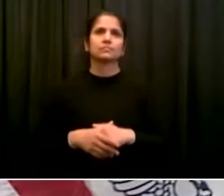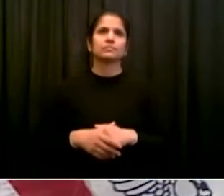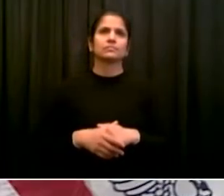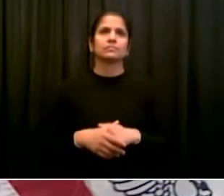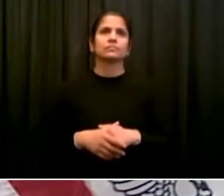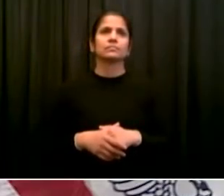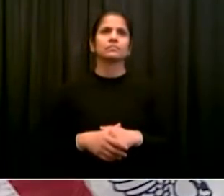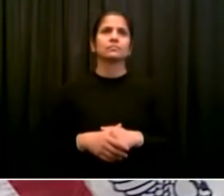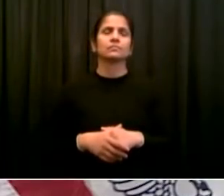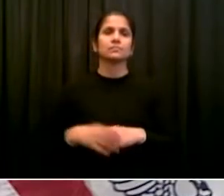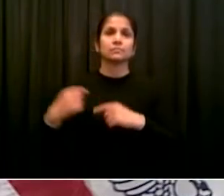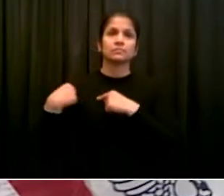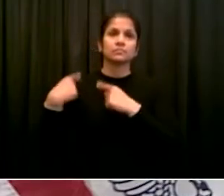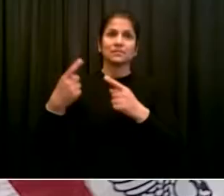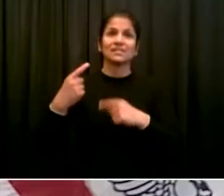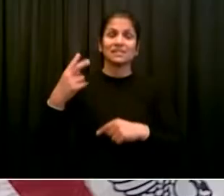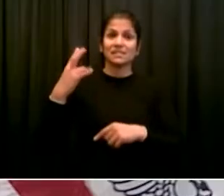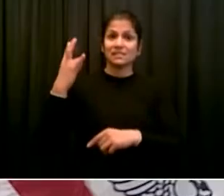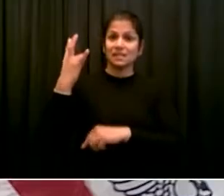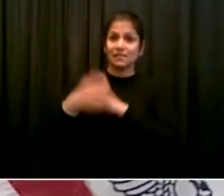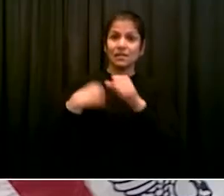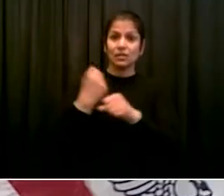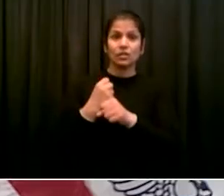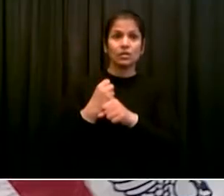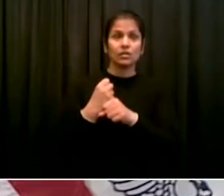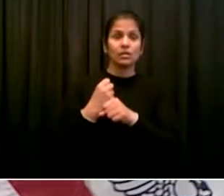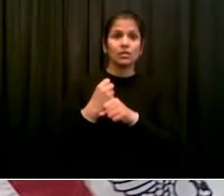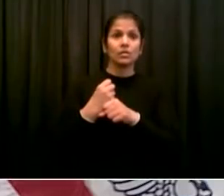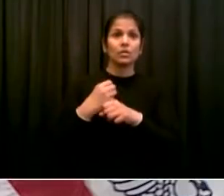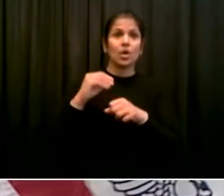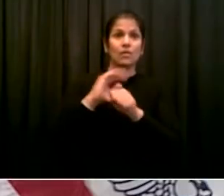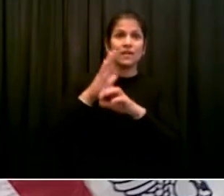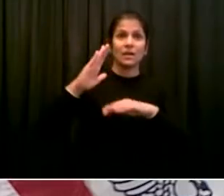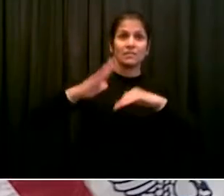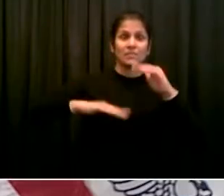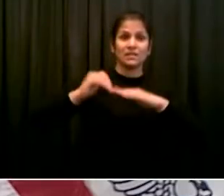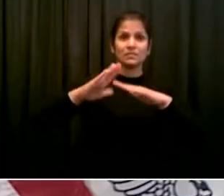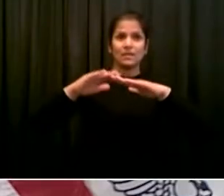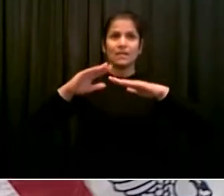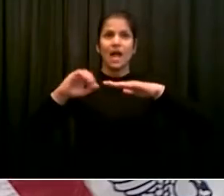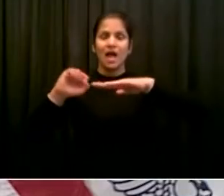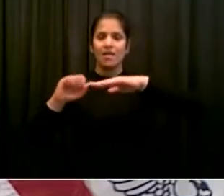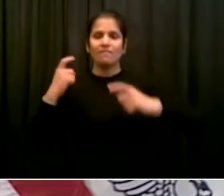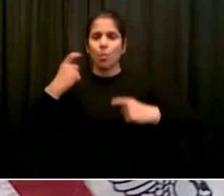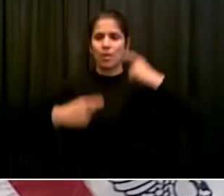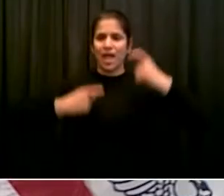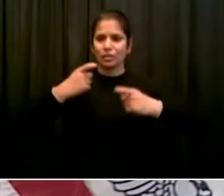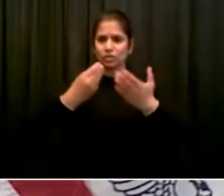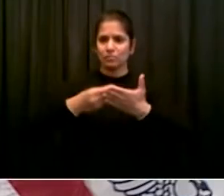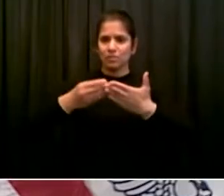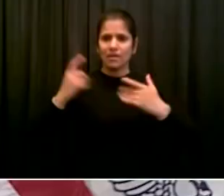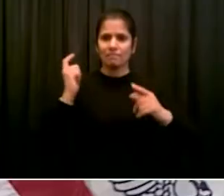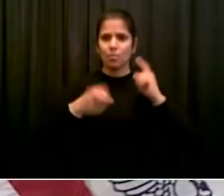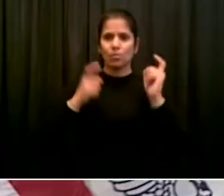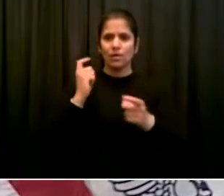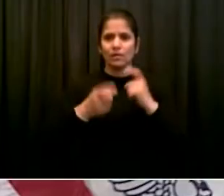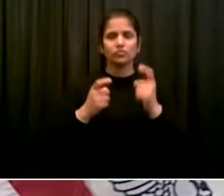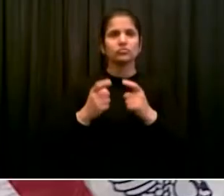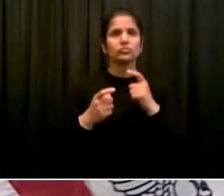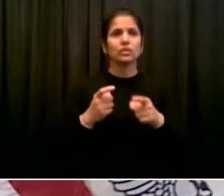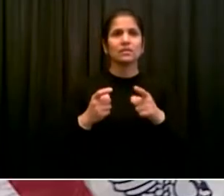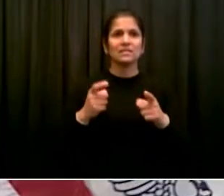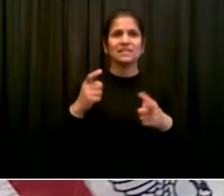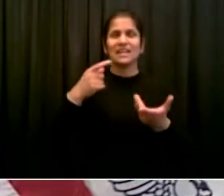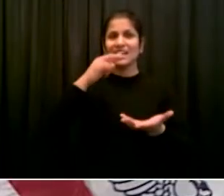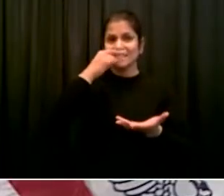years is a foundation. If you get kids better education from their earliest years,